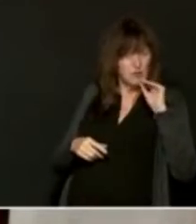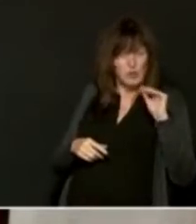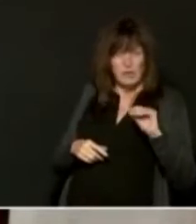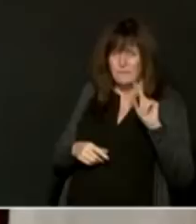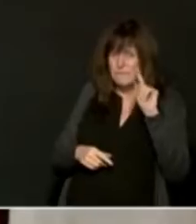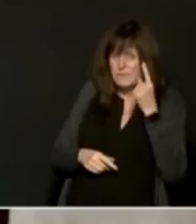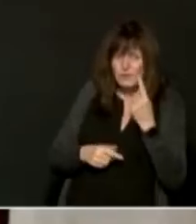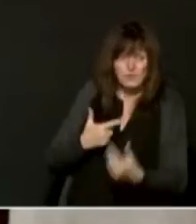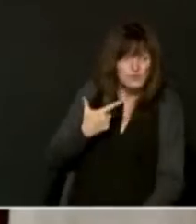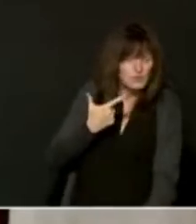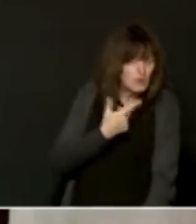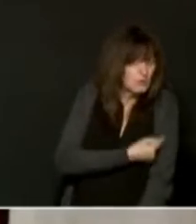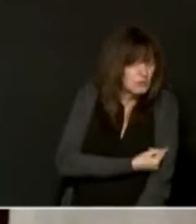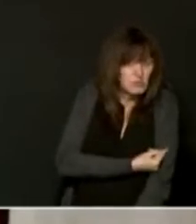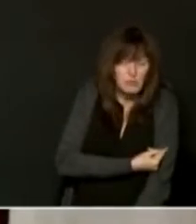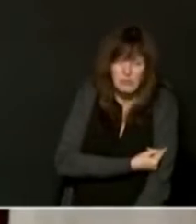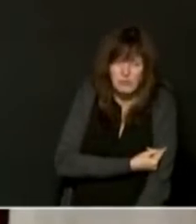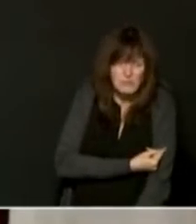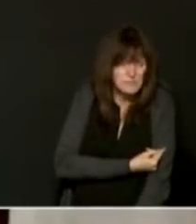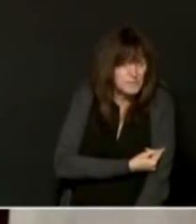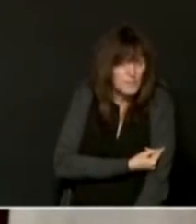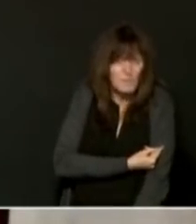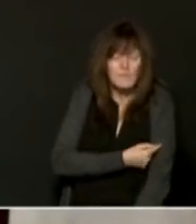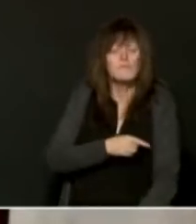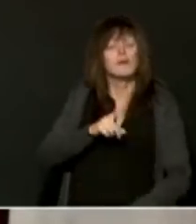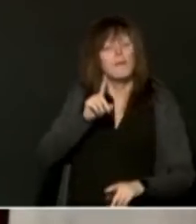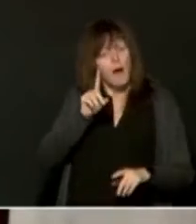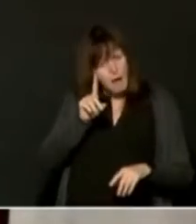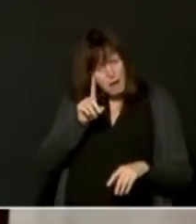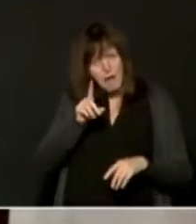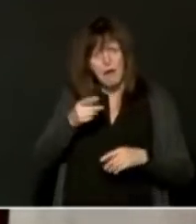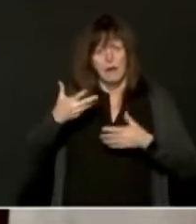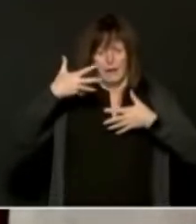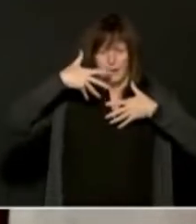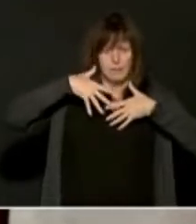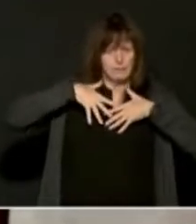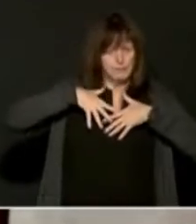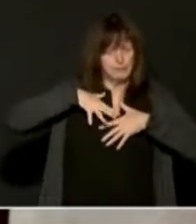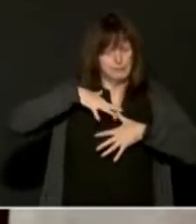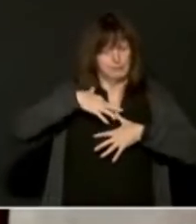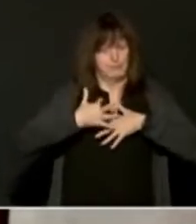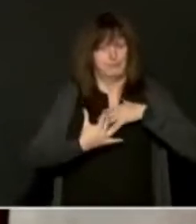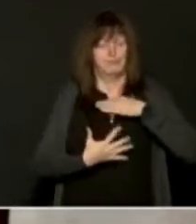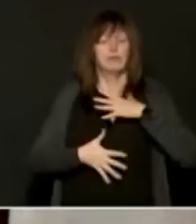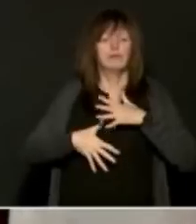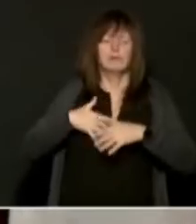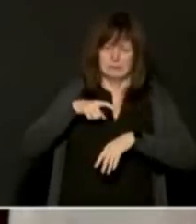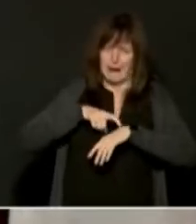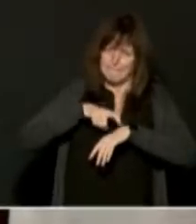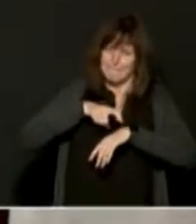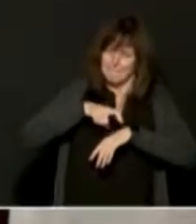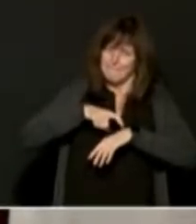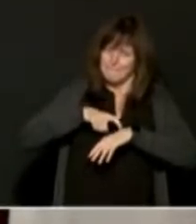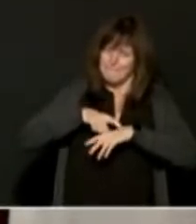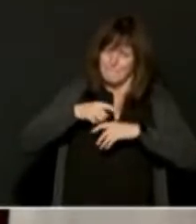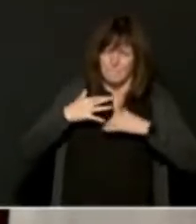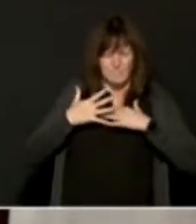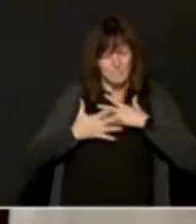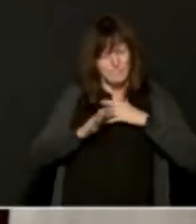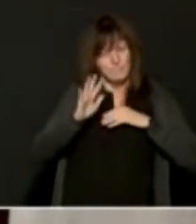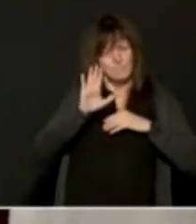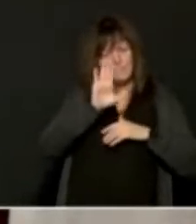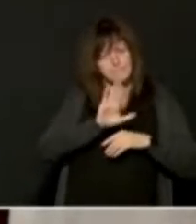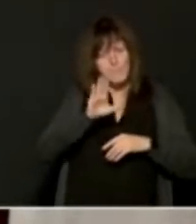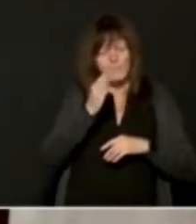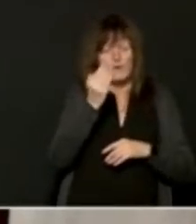we know that it takes time to respond to the vaccine, as he said. Up to 14 days, potentially longer, particularly in